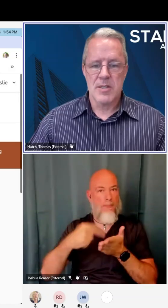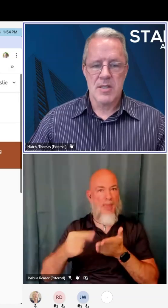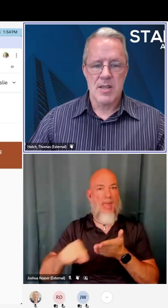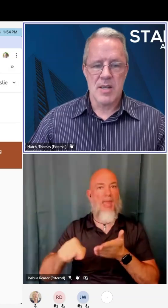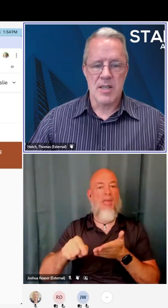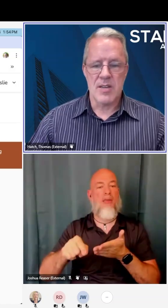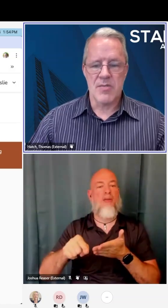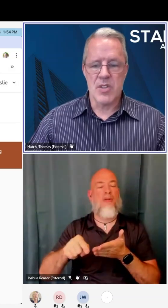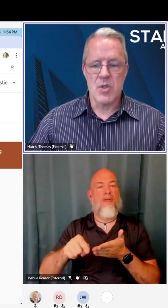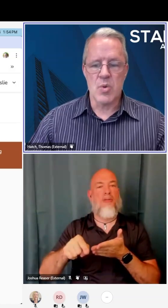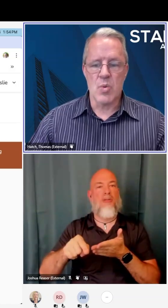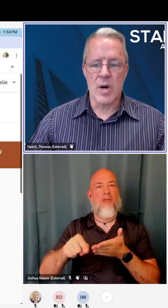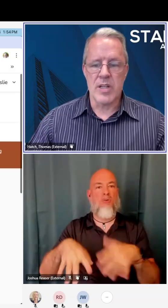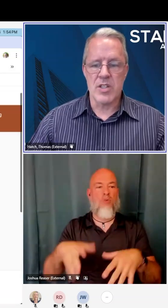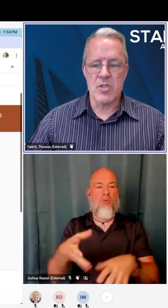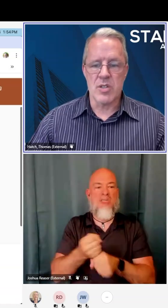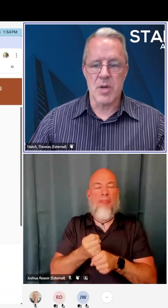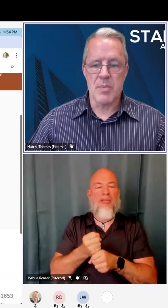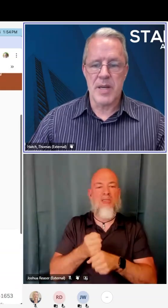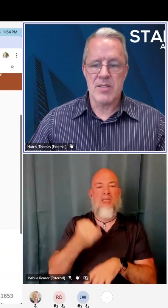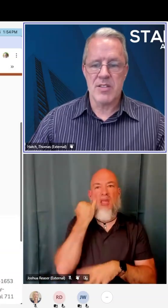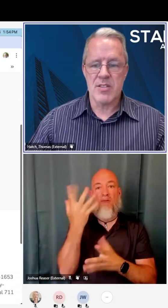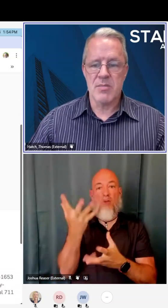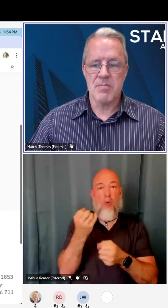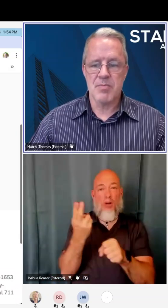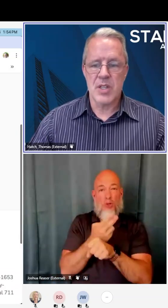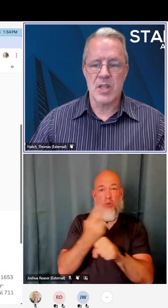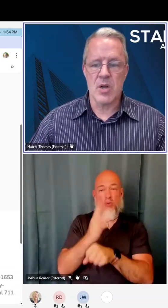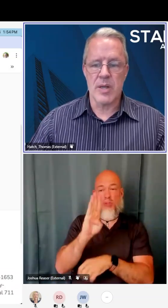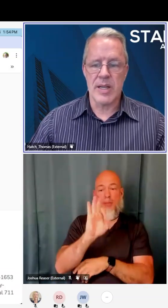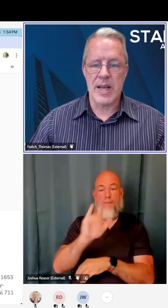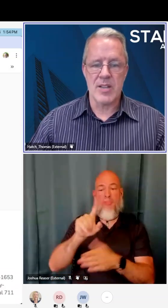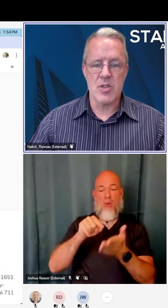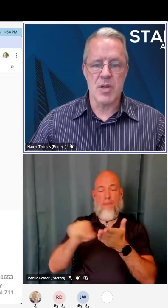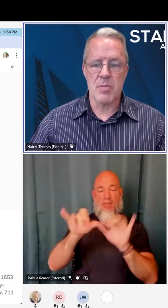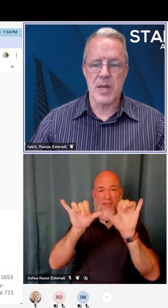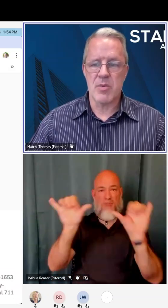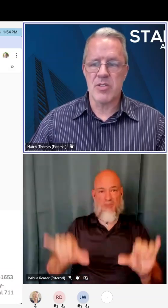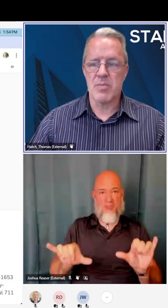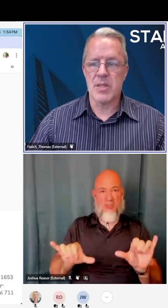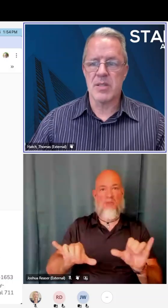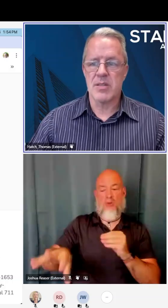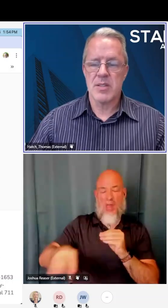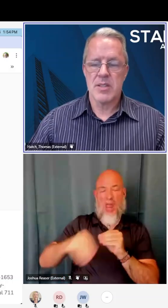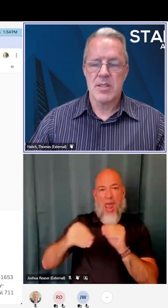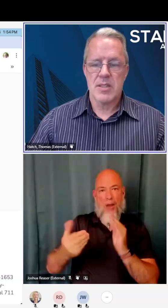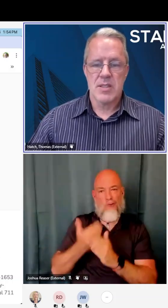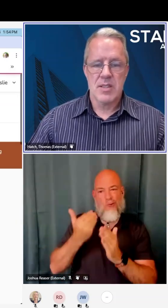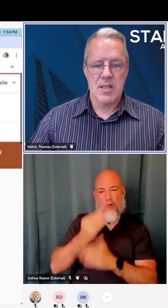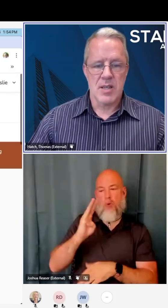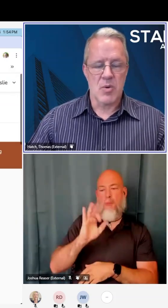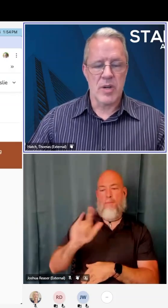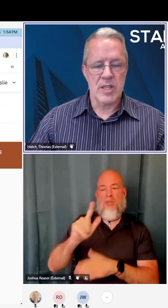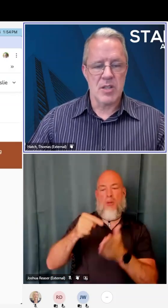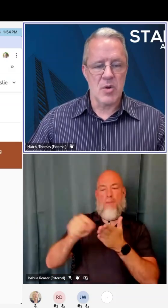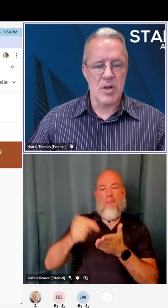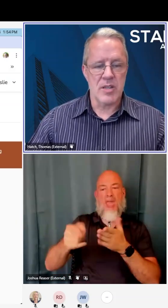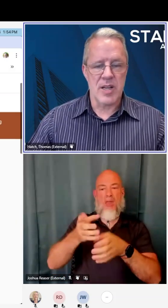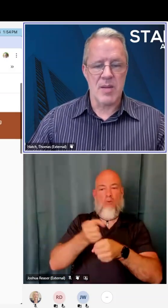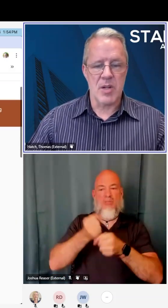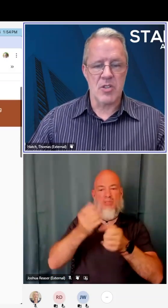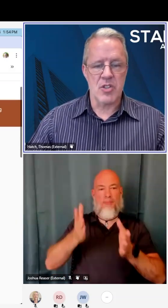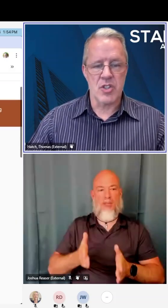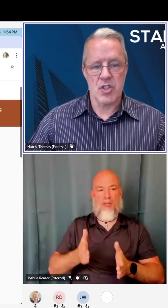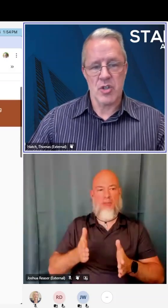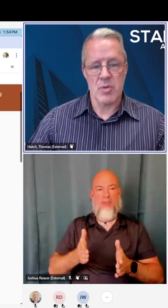where if you wanted to use the bill pay system, you could go in and add a new bill pay recipient. We're running lower